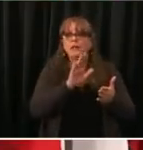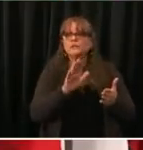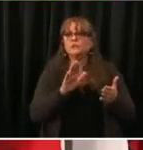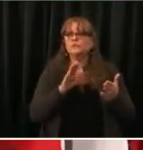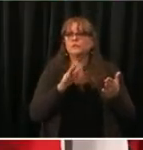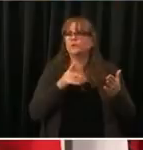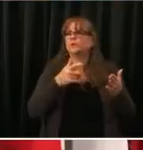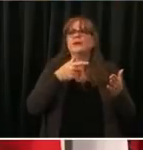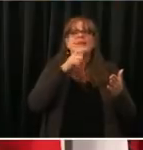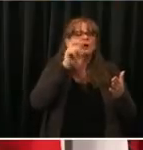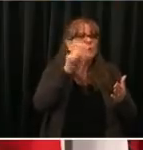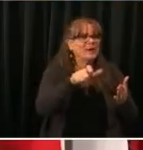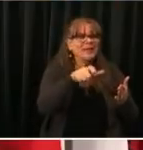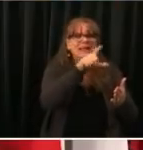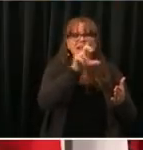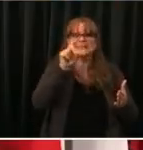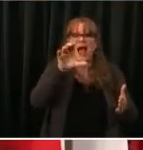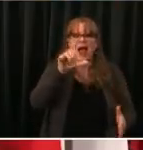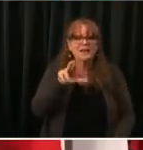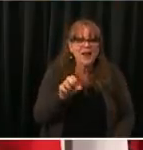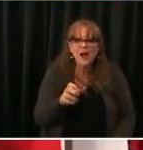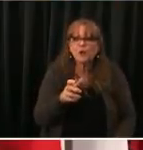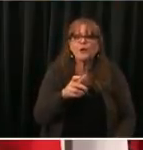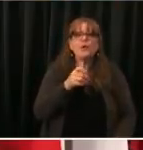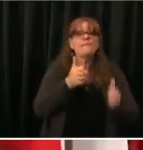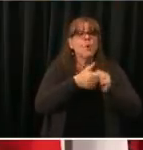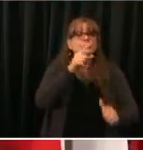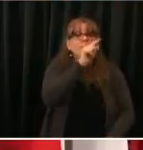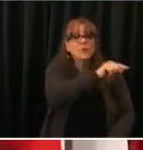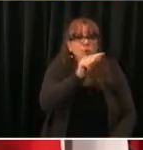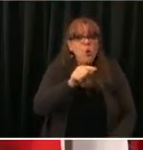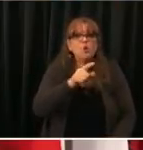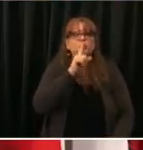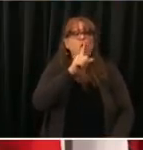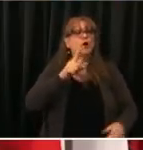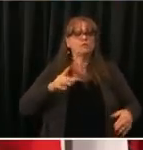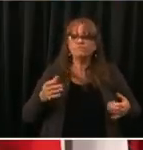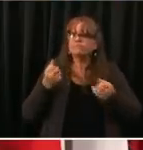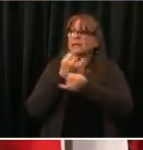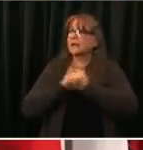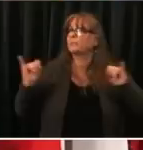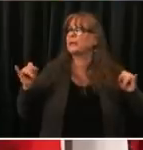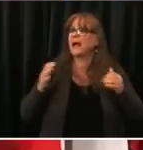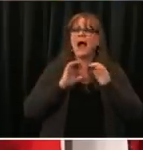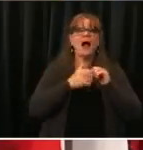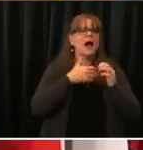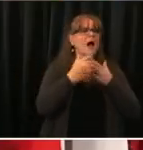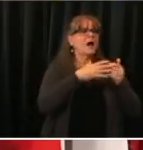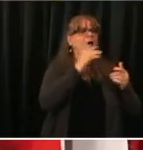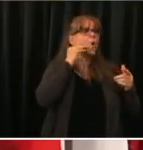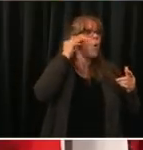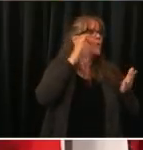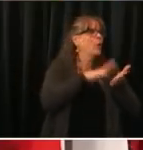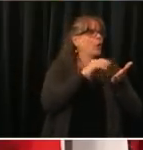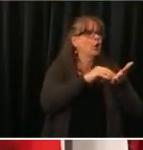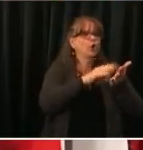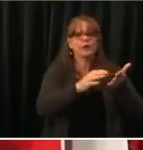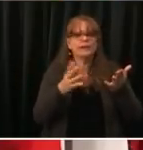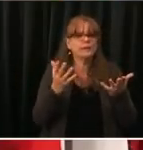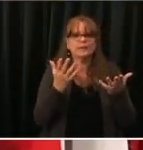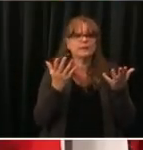care of themselves. If they do live at home, their parents can work without worrying, unlike a 7-year-old. But of course, we want to vaccinate